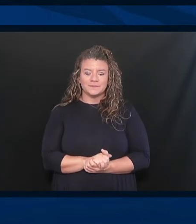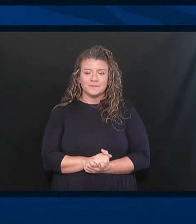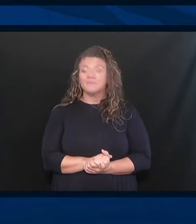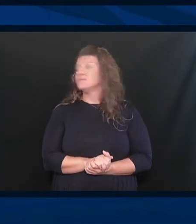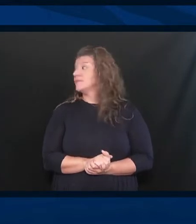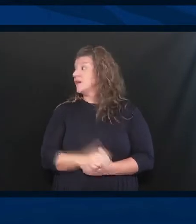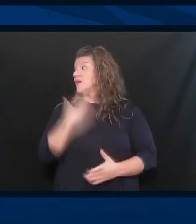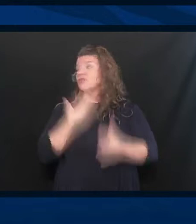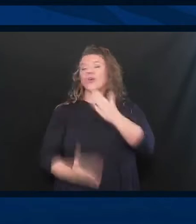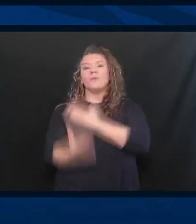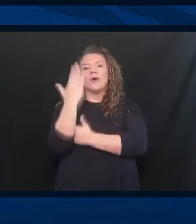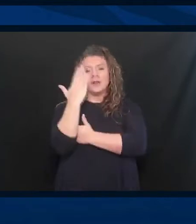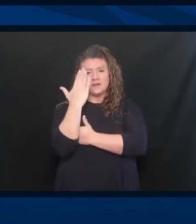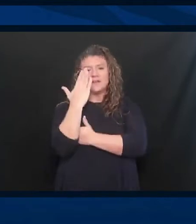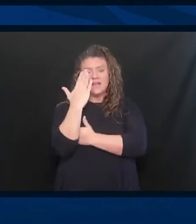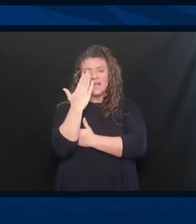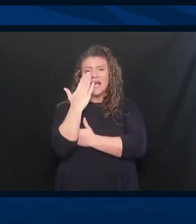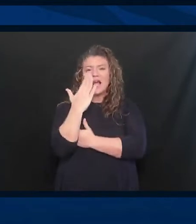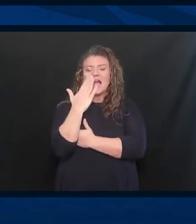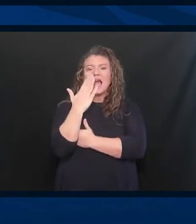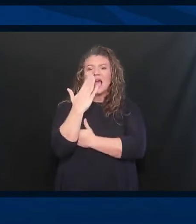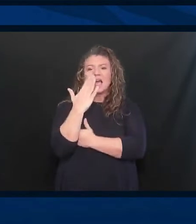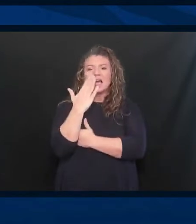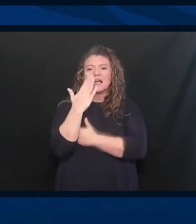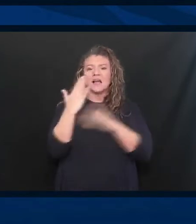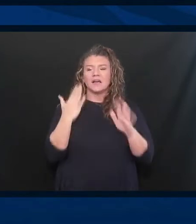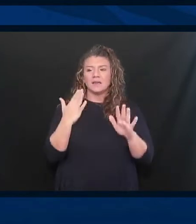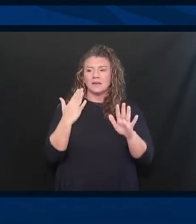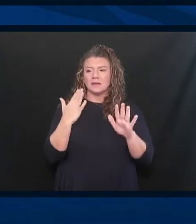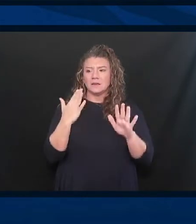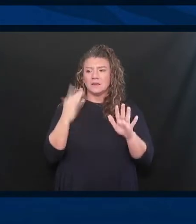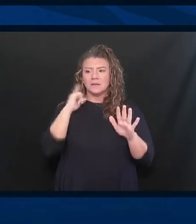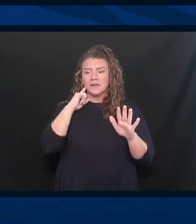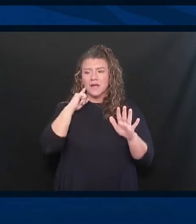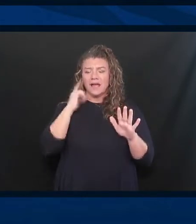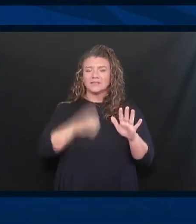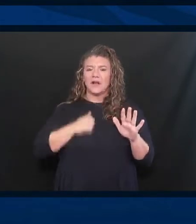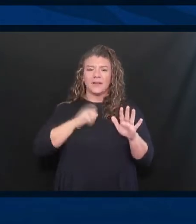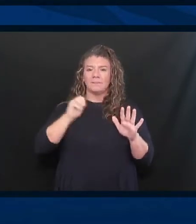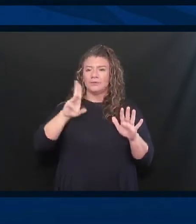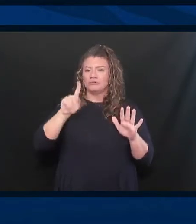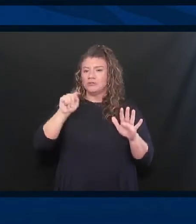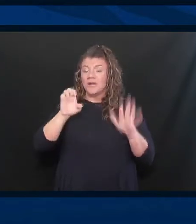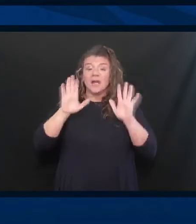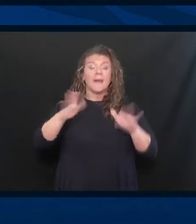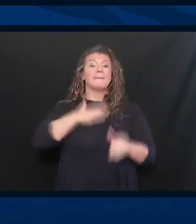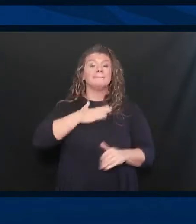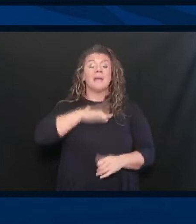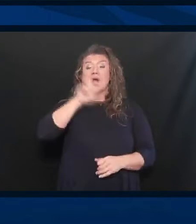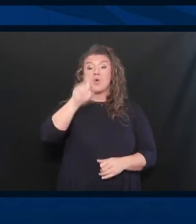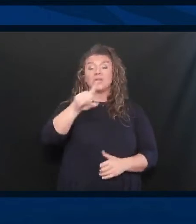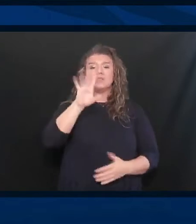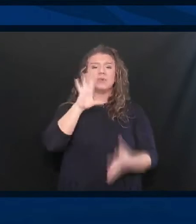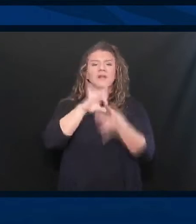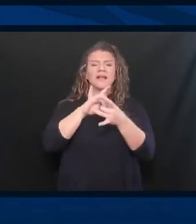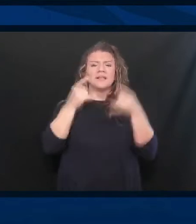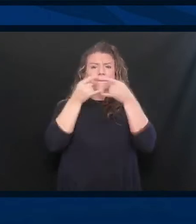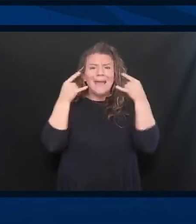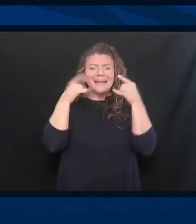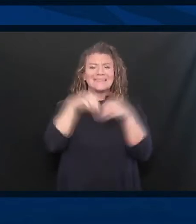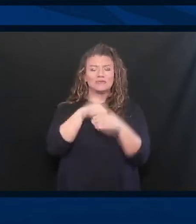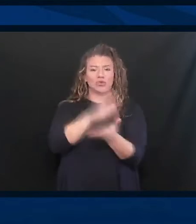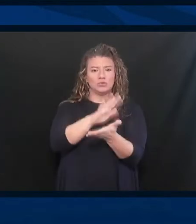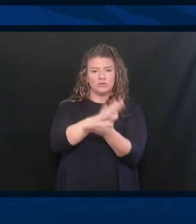Good morning. Sorry, I got to hit the unmute button there. Governor and panel, my question is related to masks in